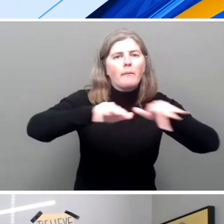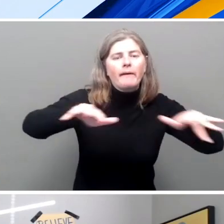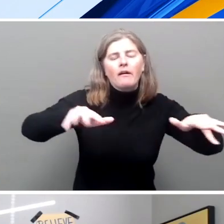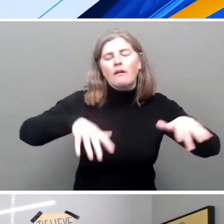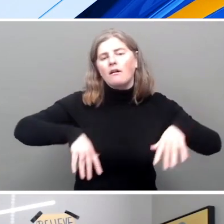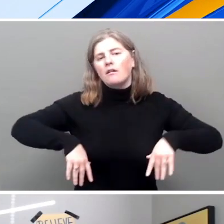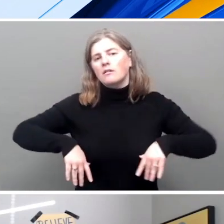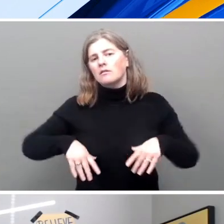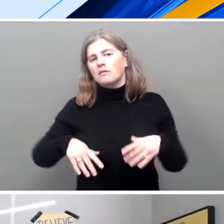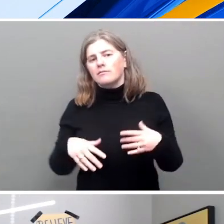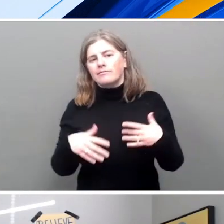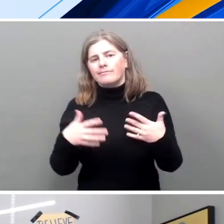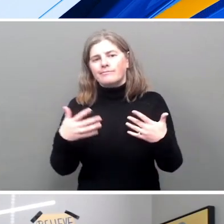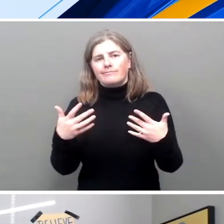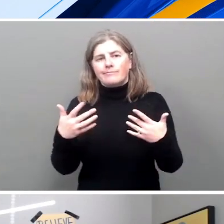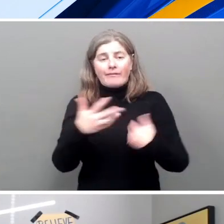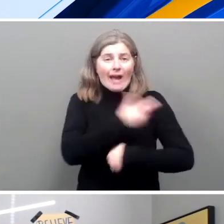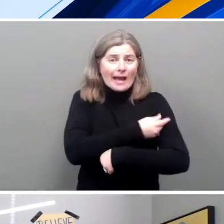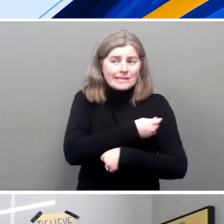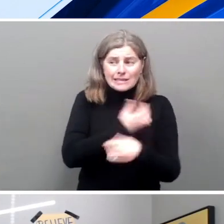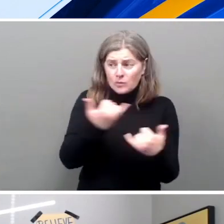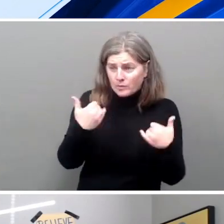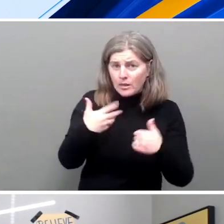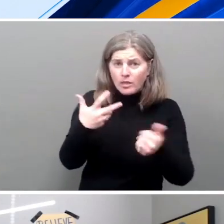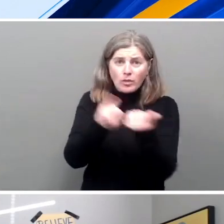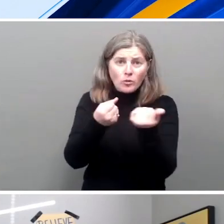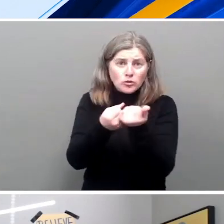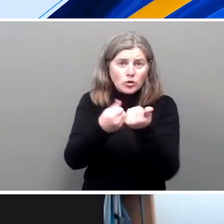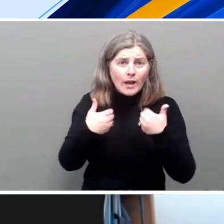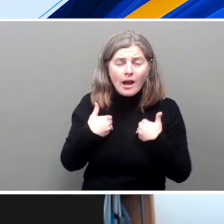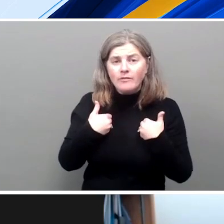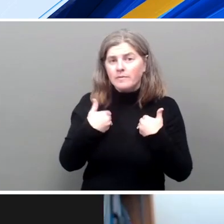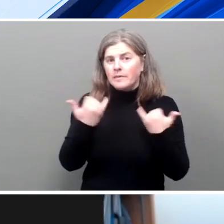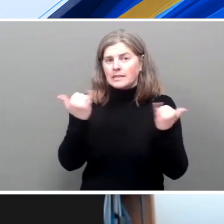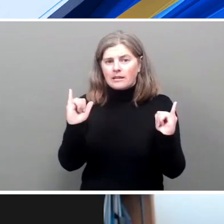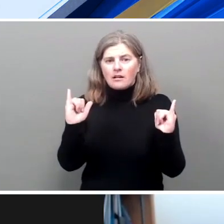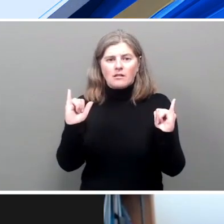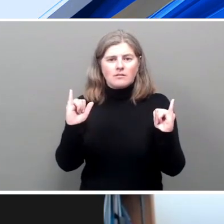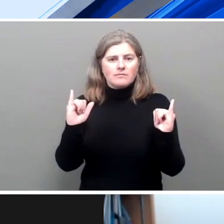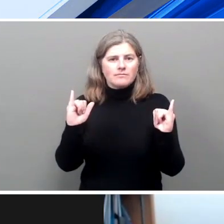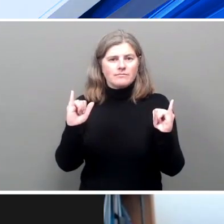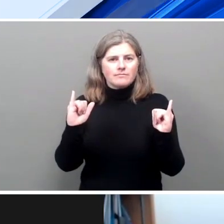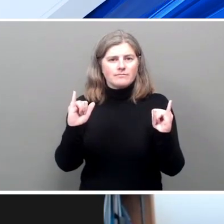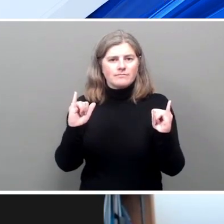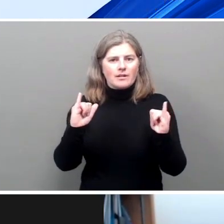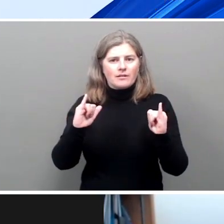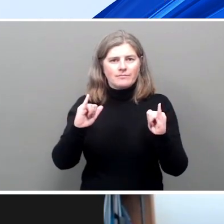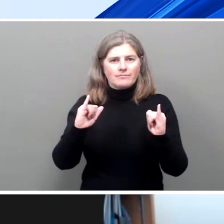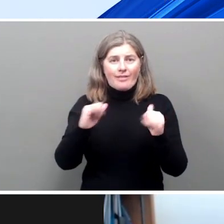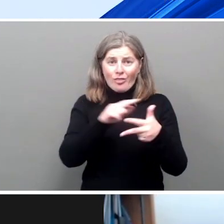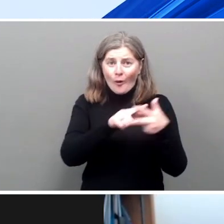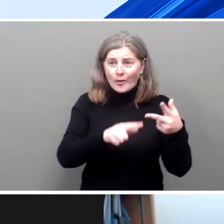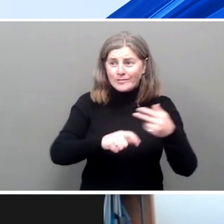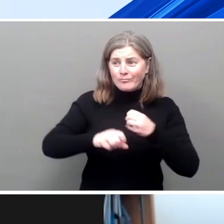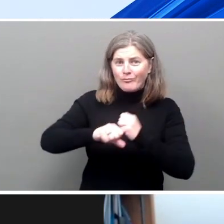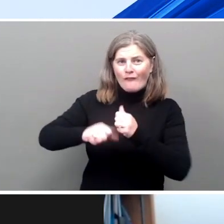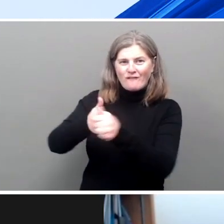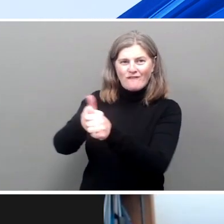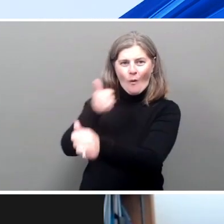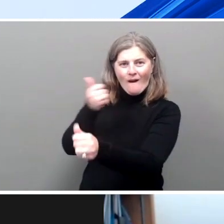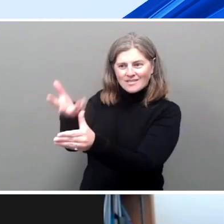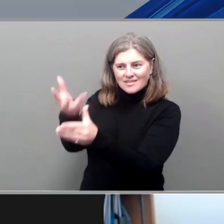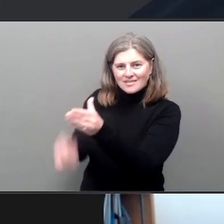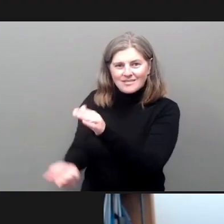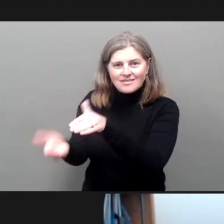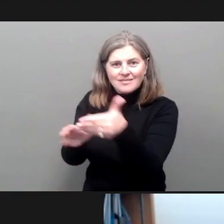know, the vaccines and the booster still, you know, prevent you from getting sick and dying, right? So, you know, really sick